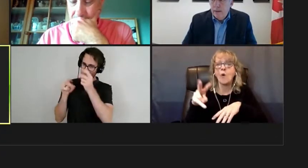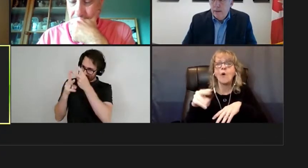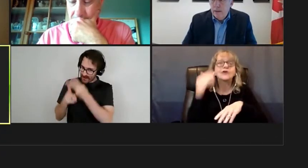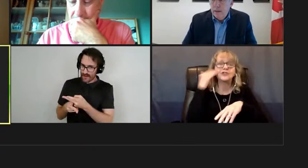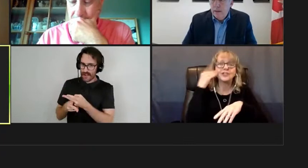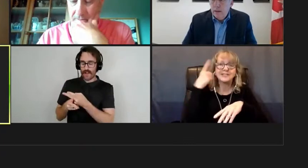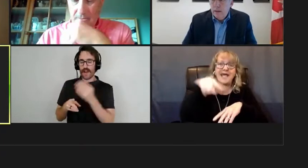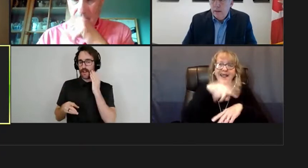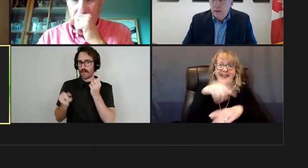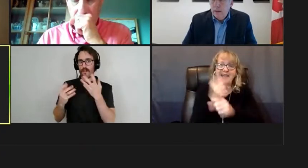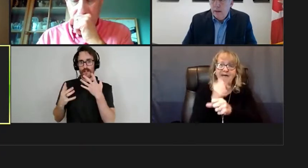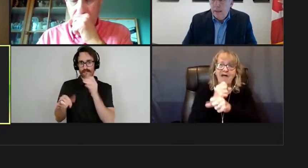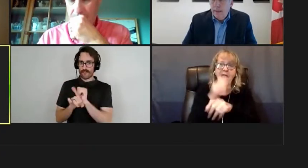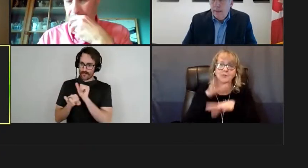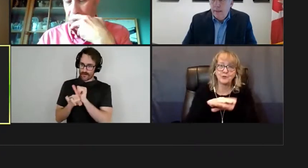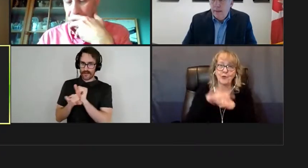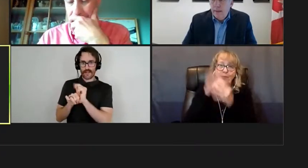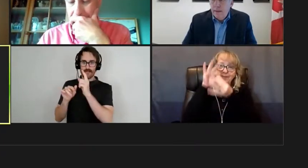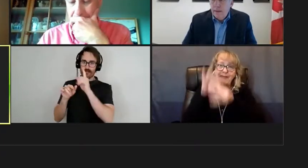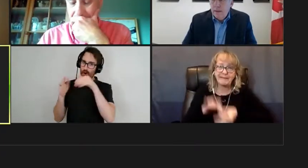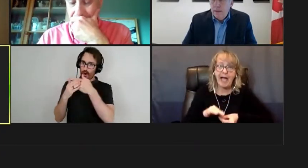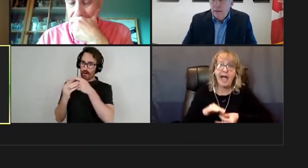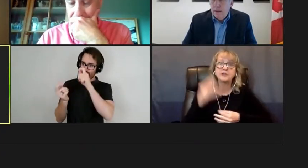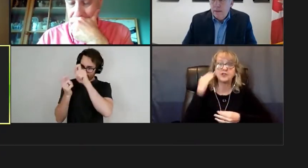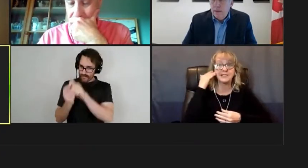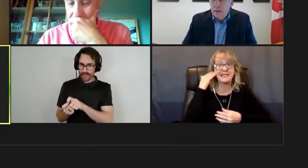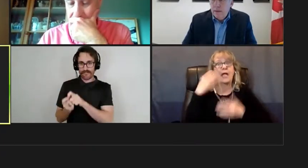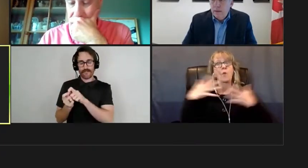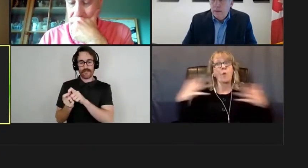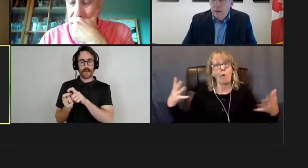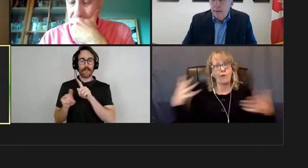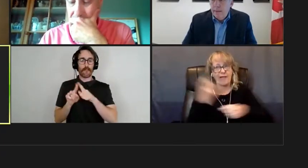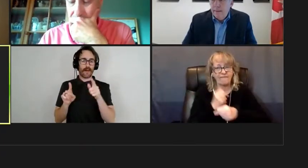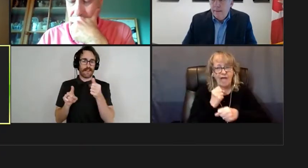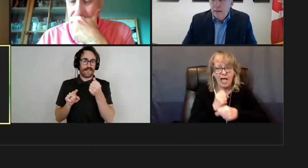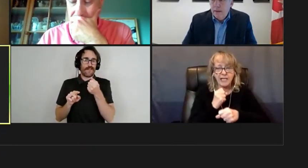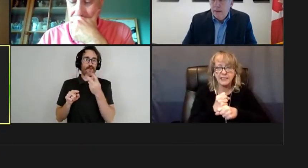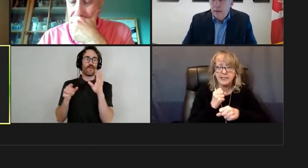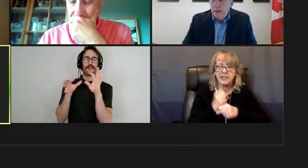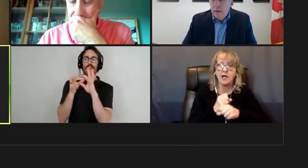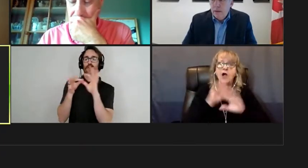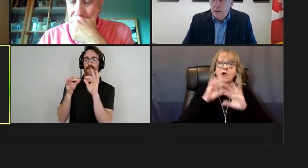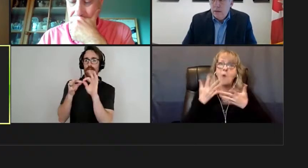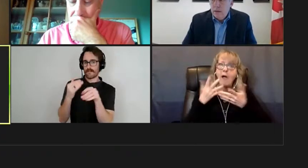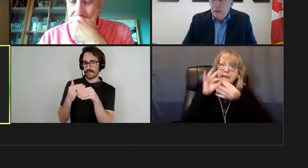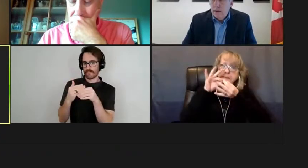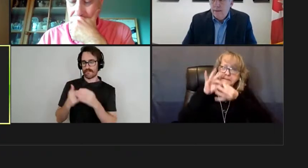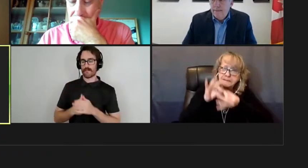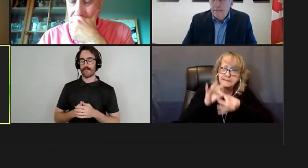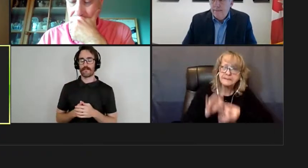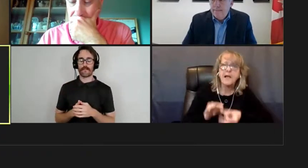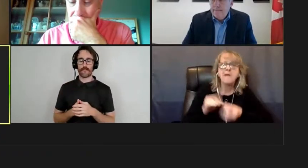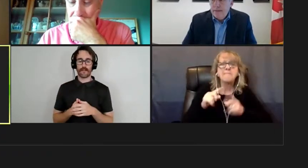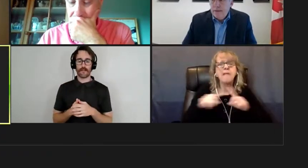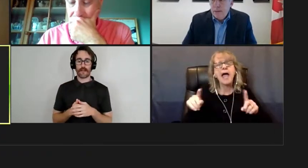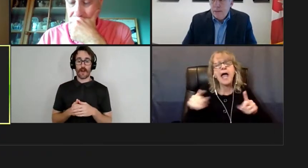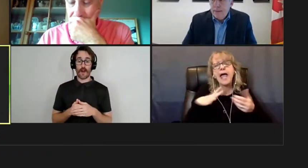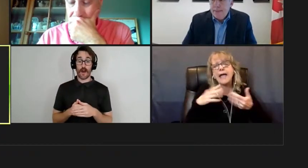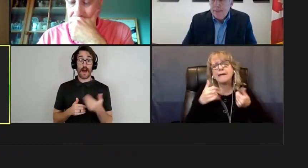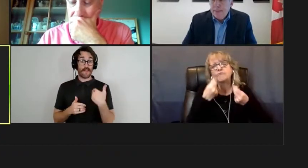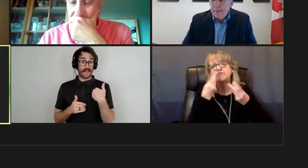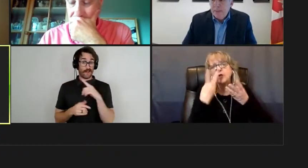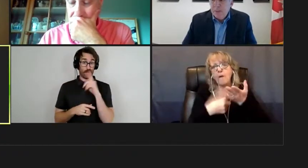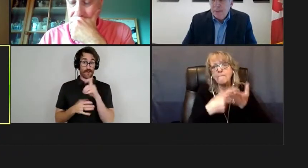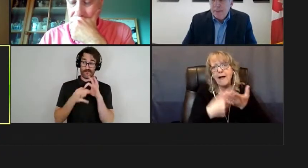It's a lot of work to nail those details. A few comments. I've had questions about park